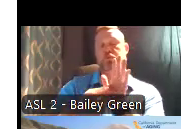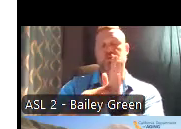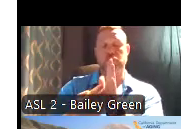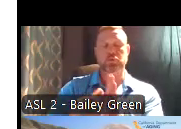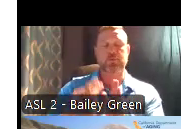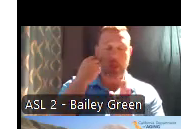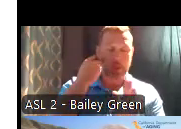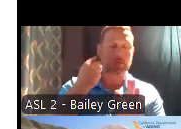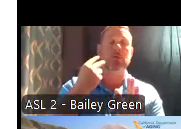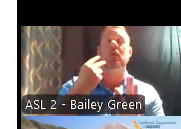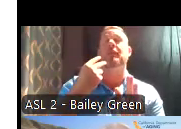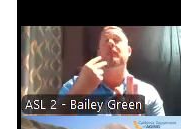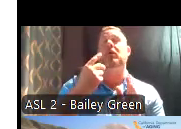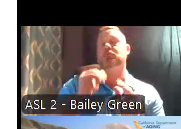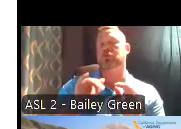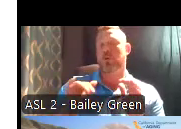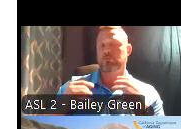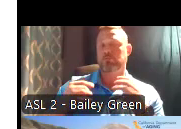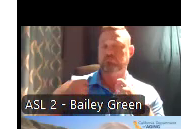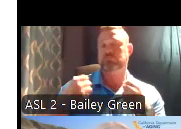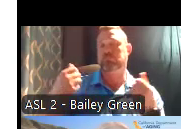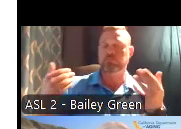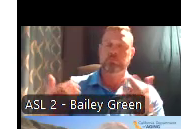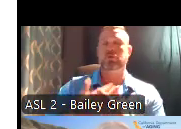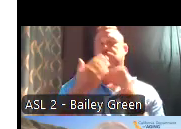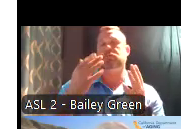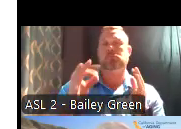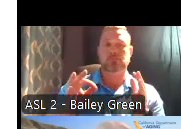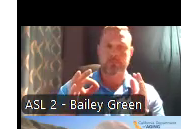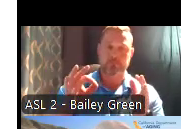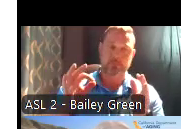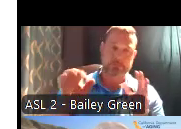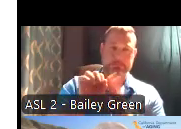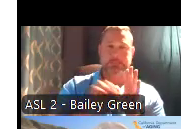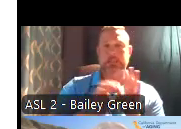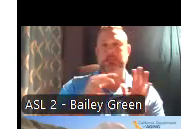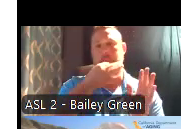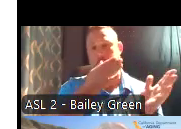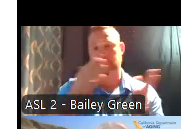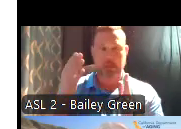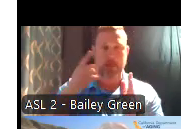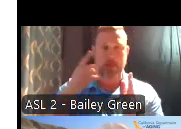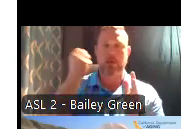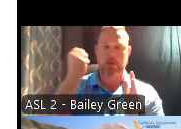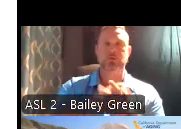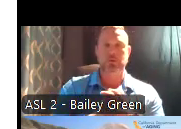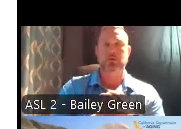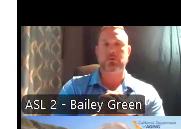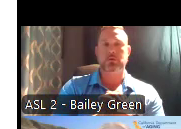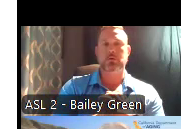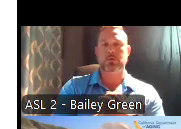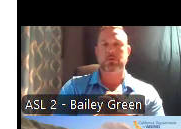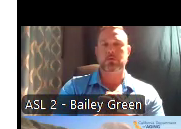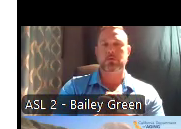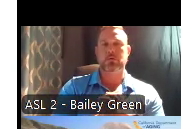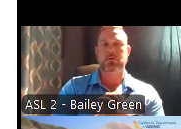also reinvigorate our commitment to the state's Master Plan for Aging. I shared with you that we're looking to bring